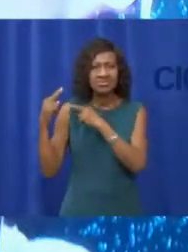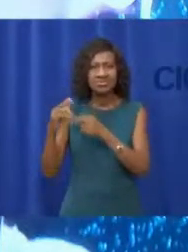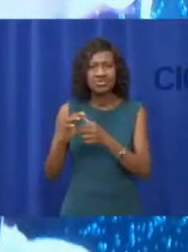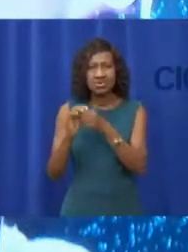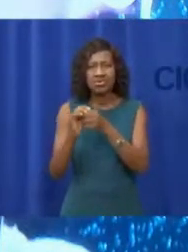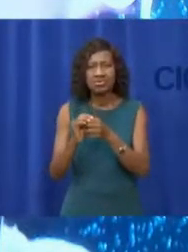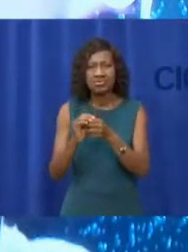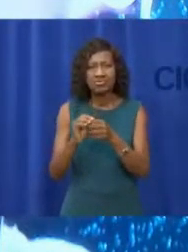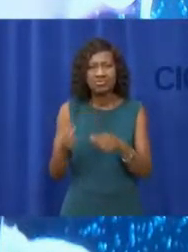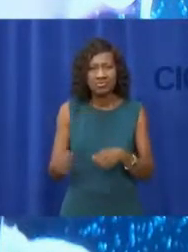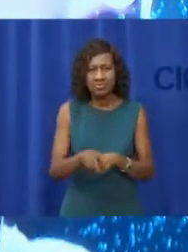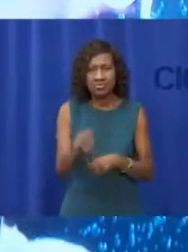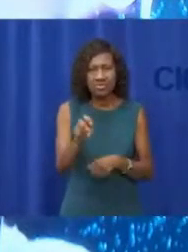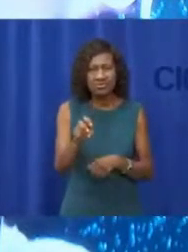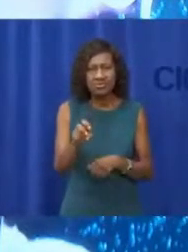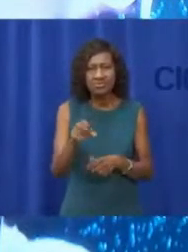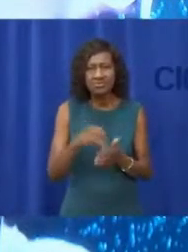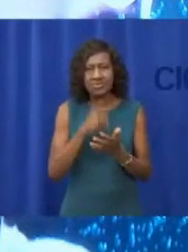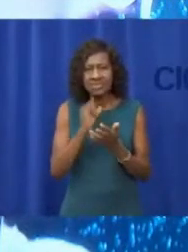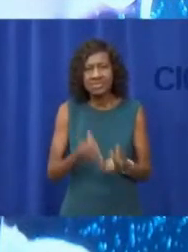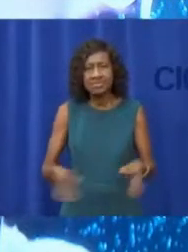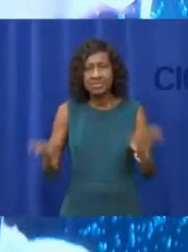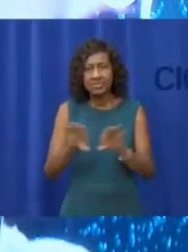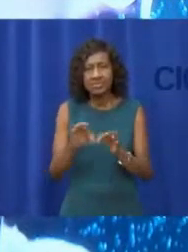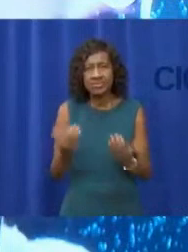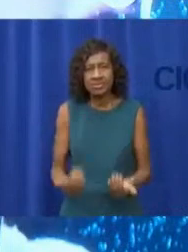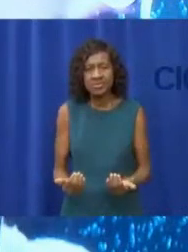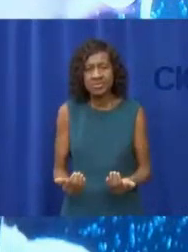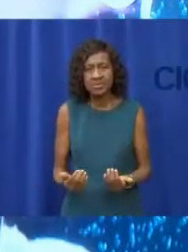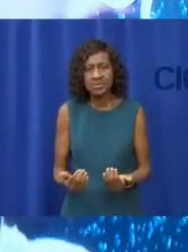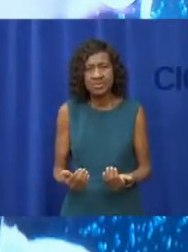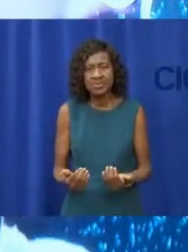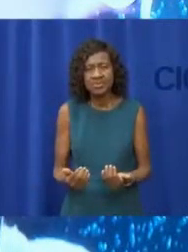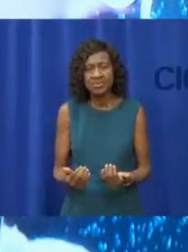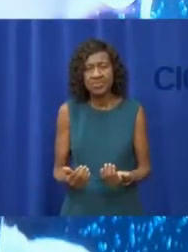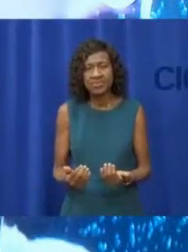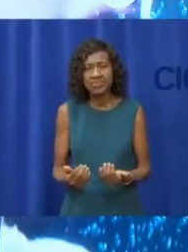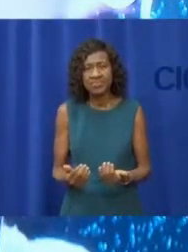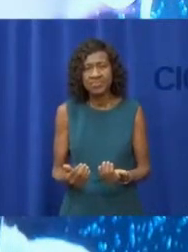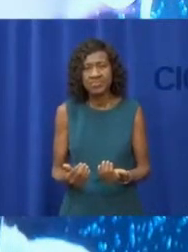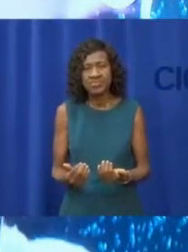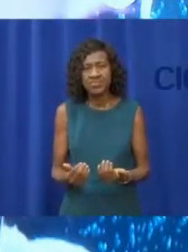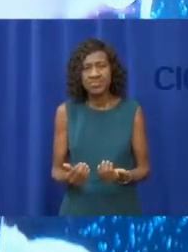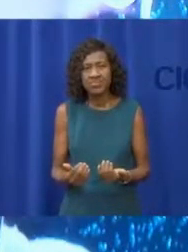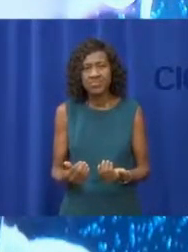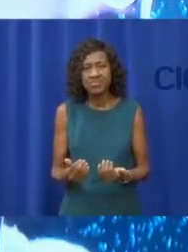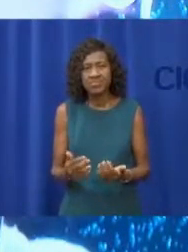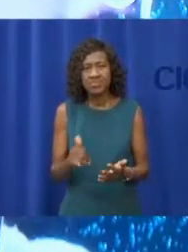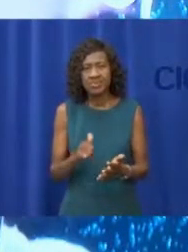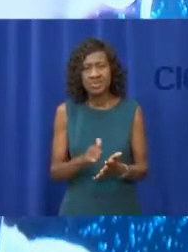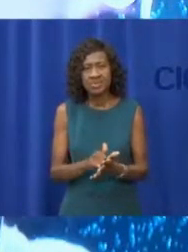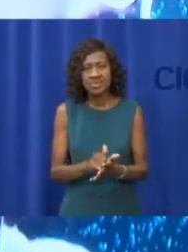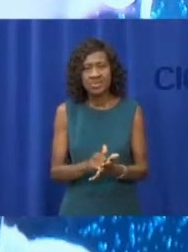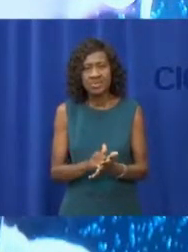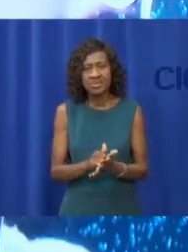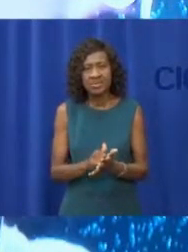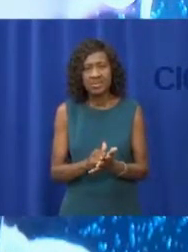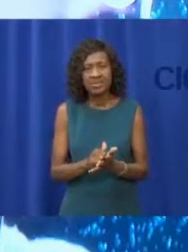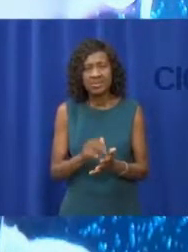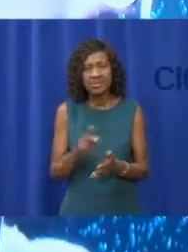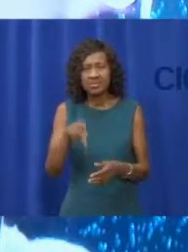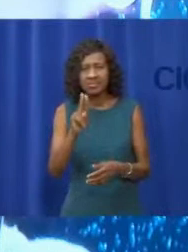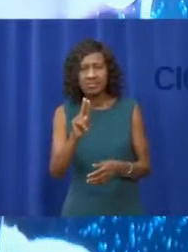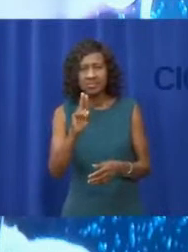to say now, not only for this point, but also from the point of the extensive investigation that public health have